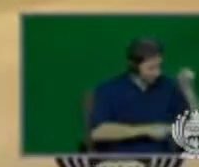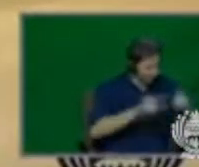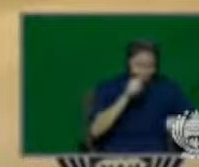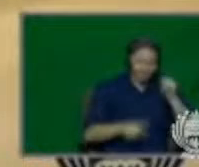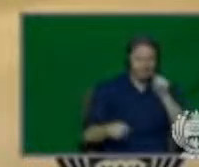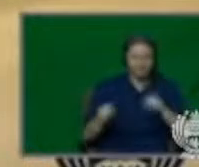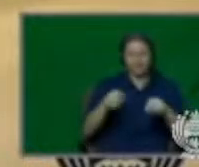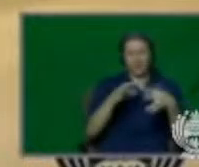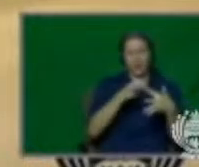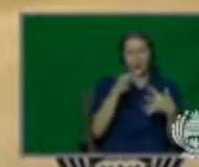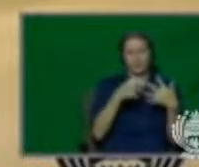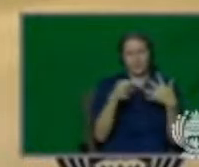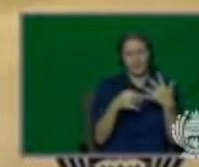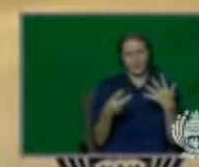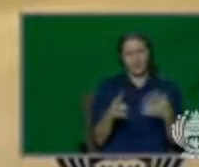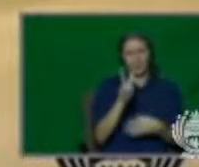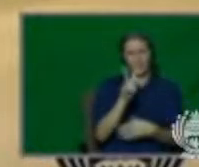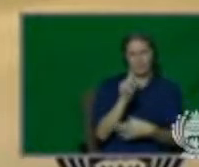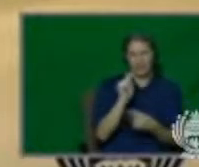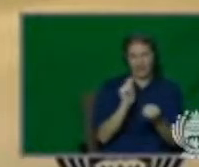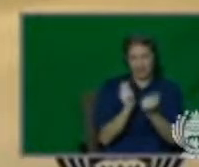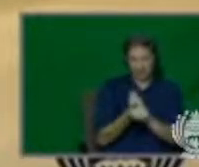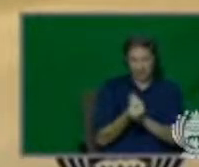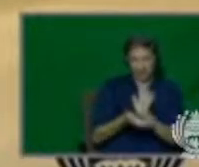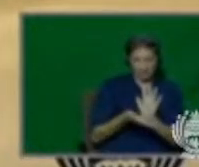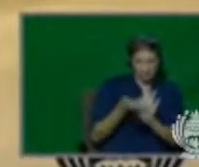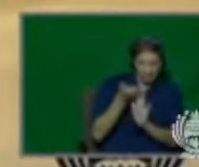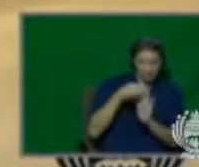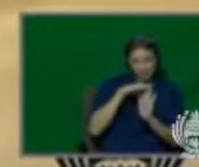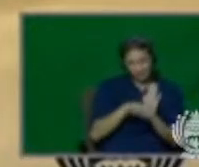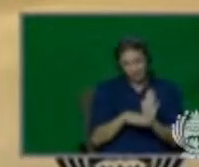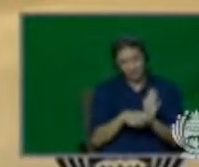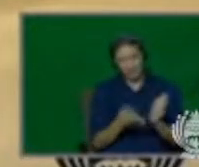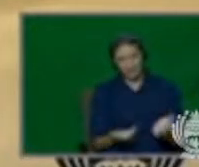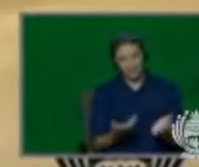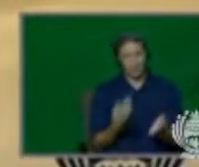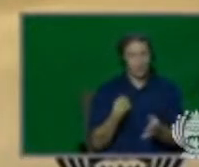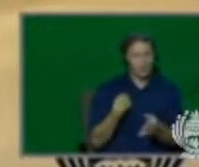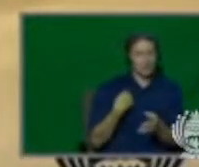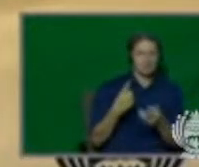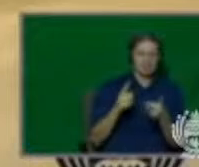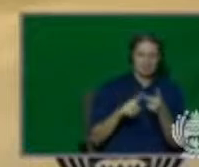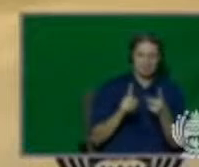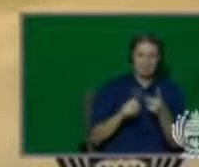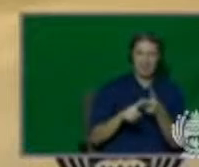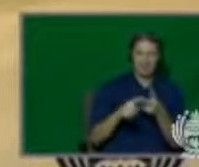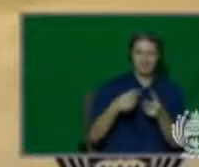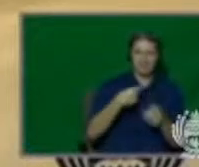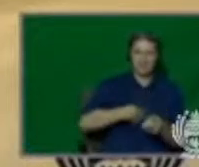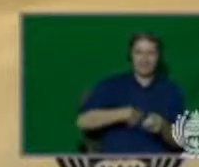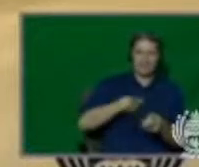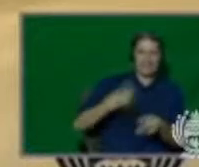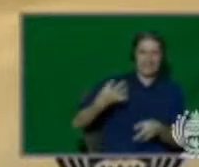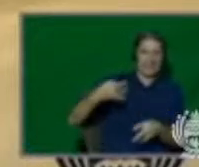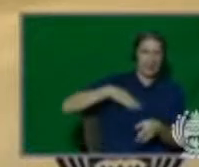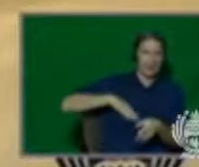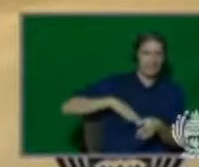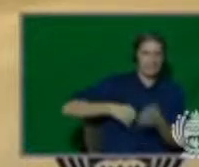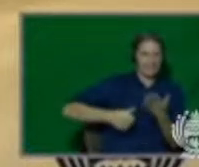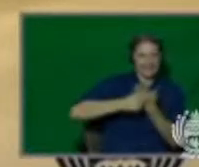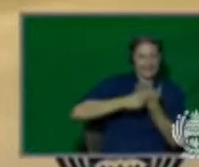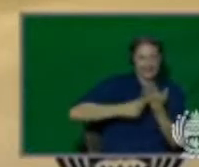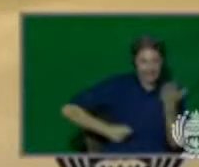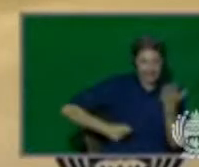trade-offs involved in increasing the corporate and personal income taxes. Increasing the corporate and personal